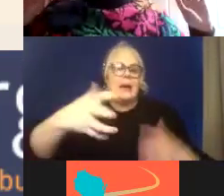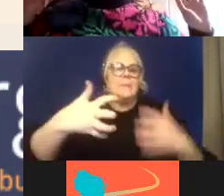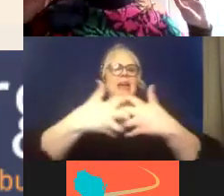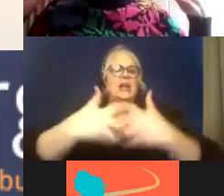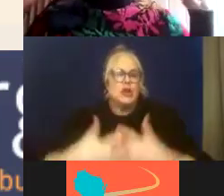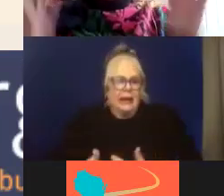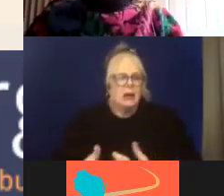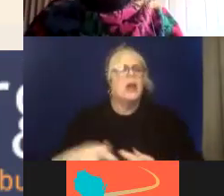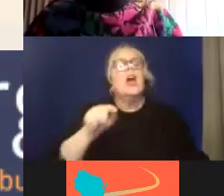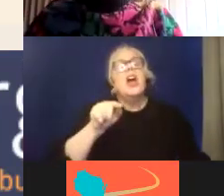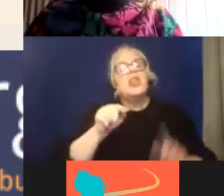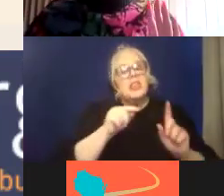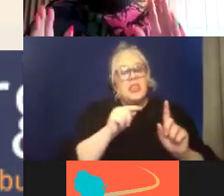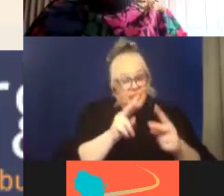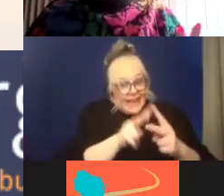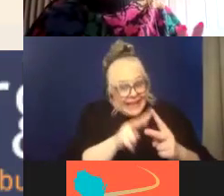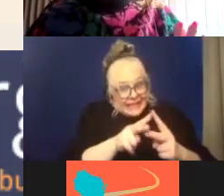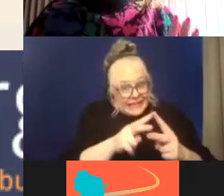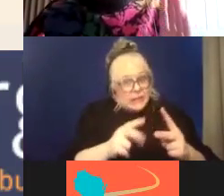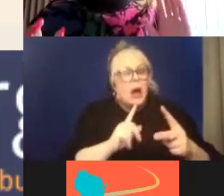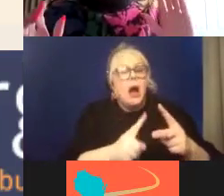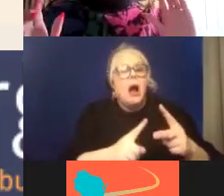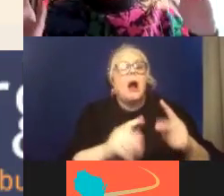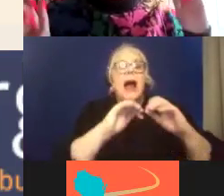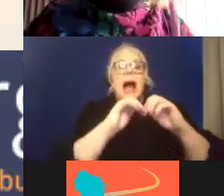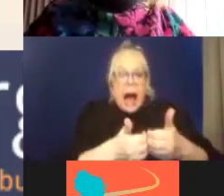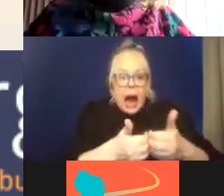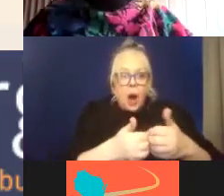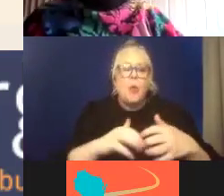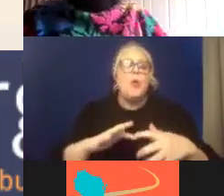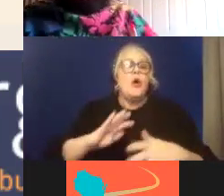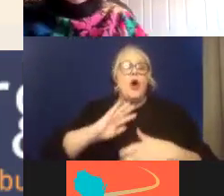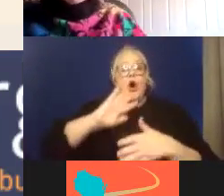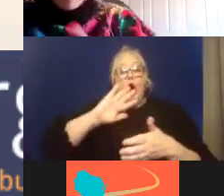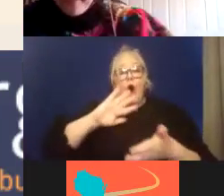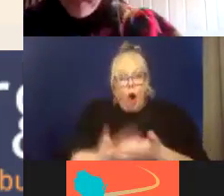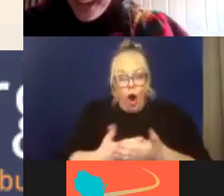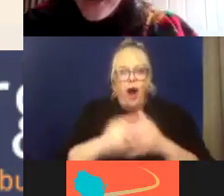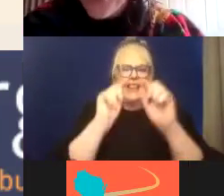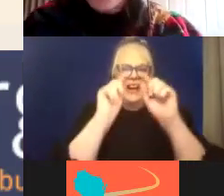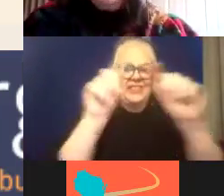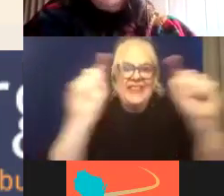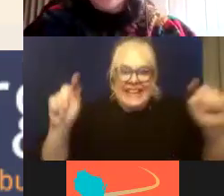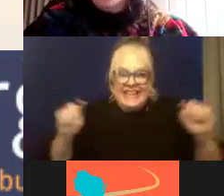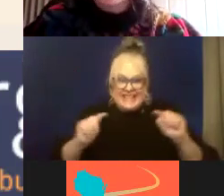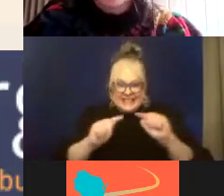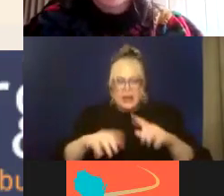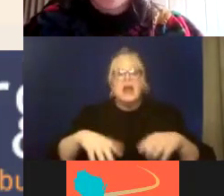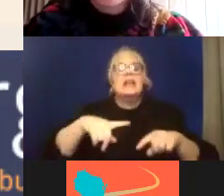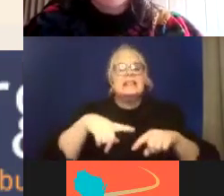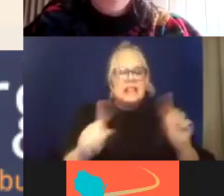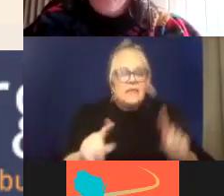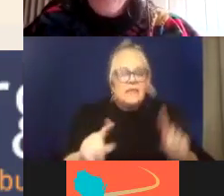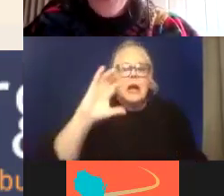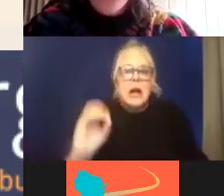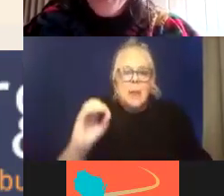can navigate all of those company policies at once, with a little bit of a caveat. So these tools can search